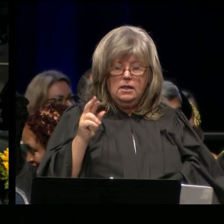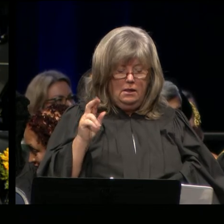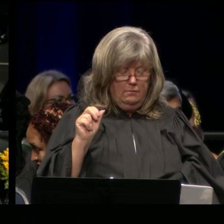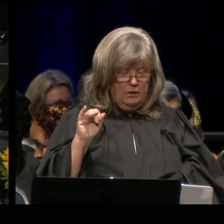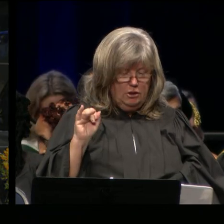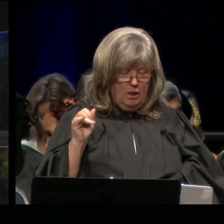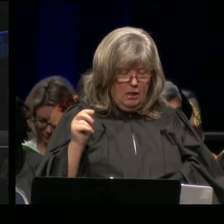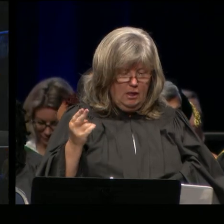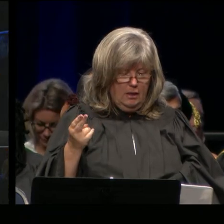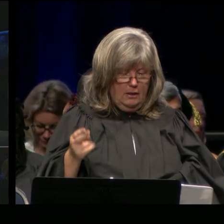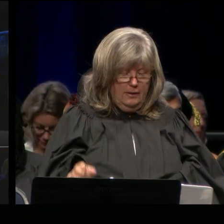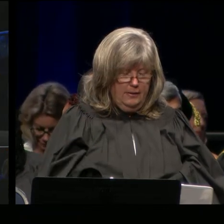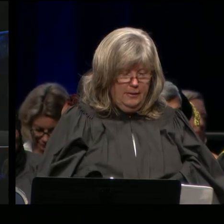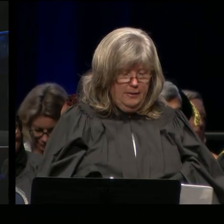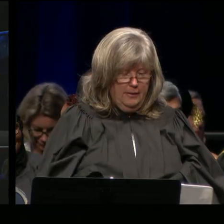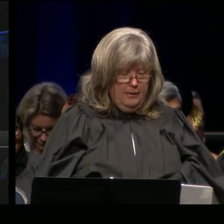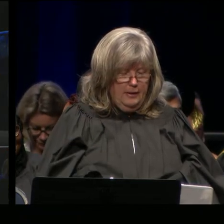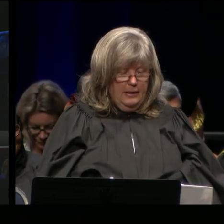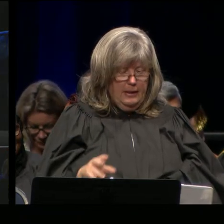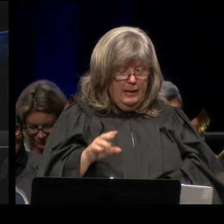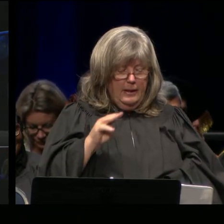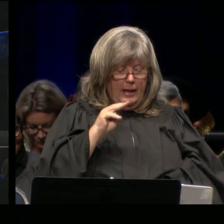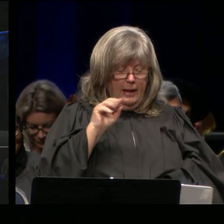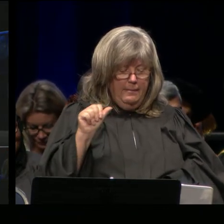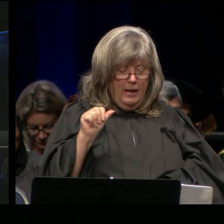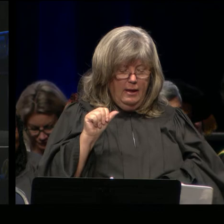Master of Applied Science in Mechanical and